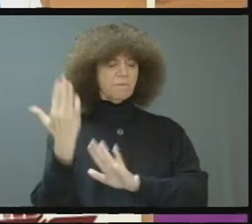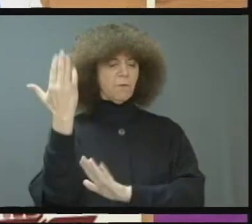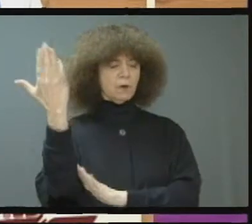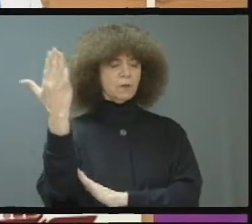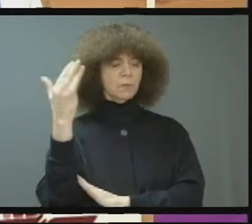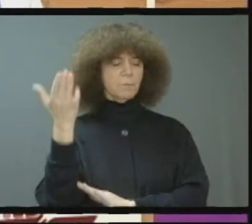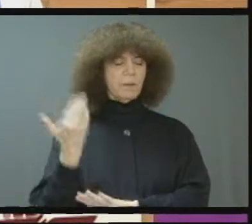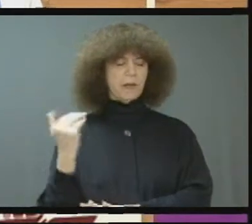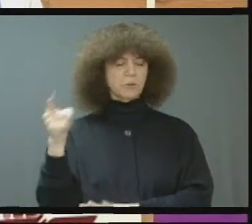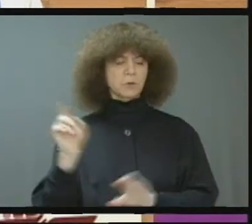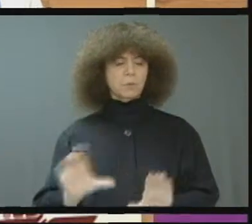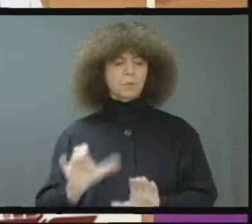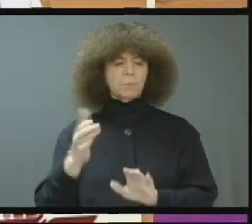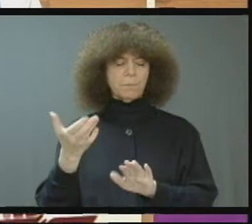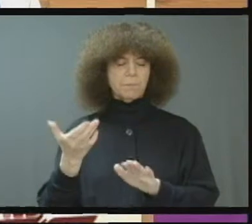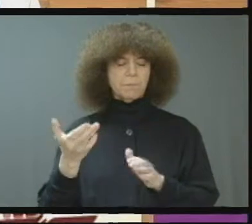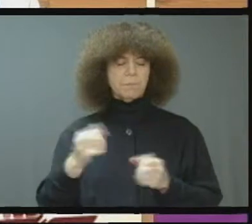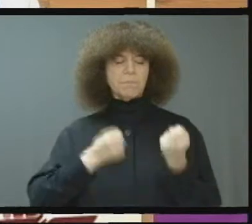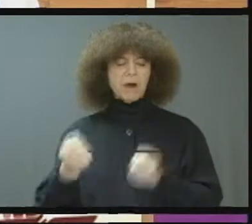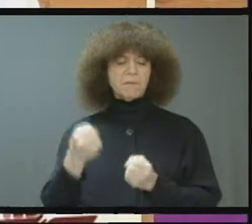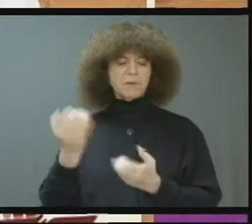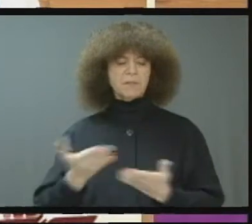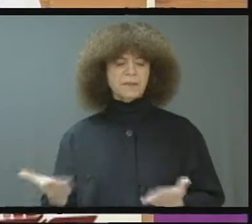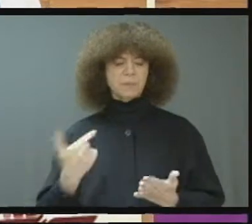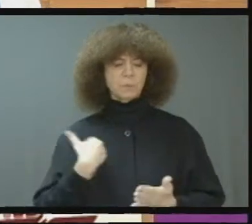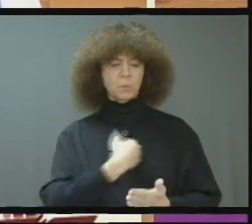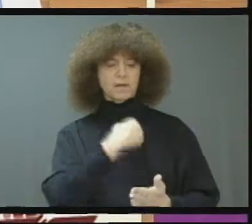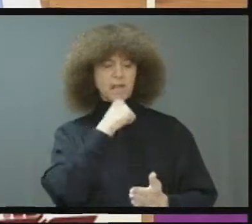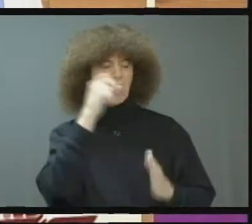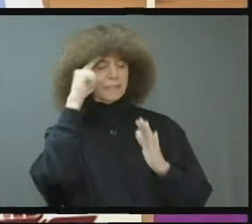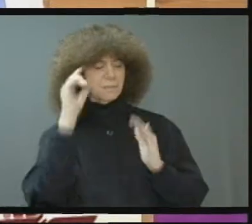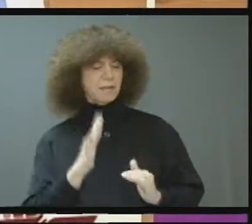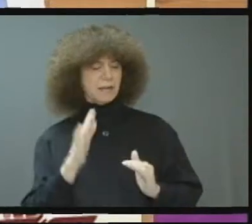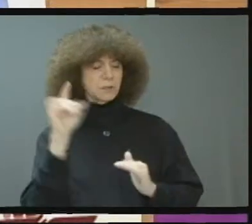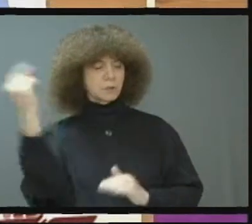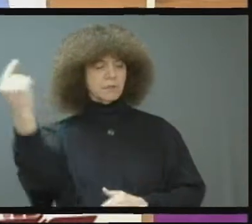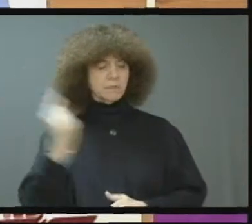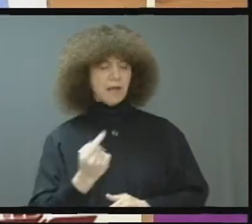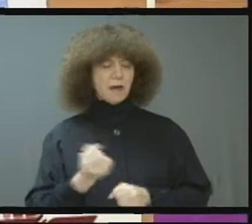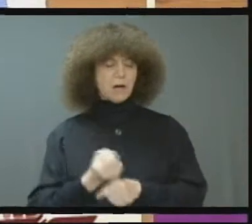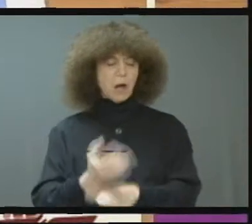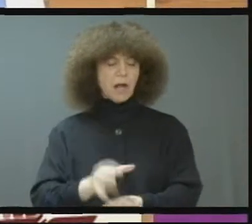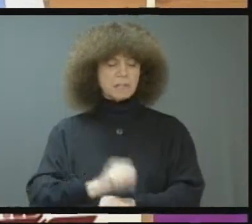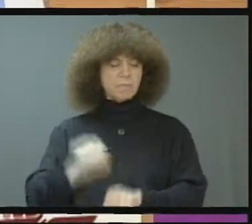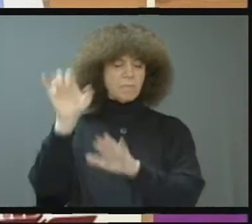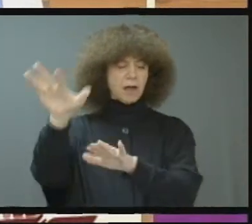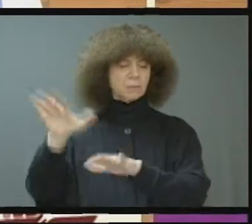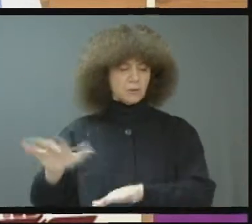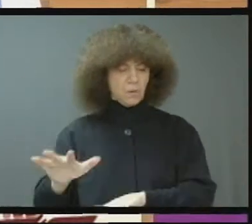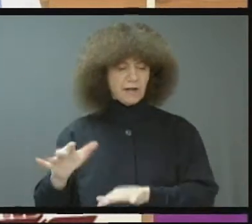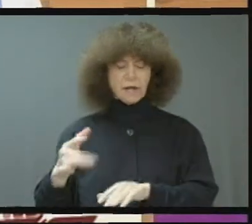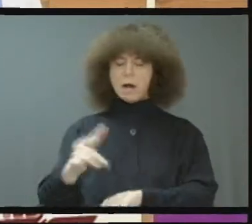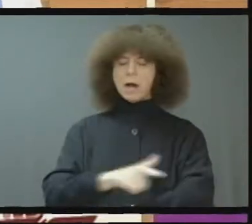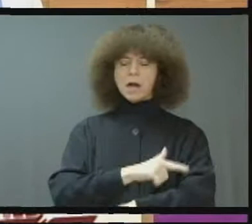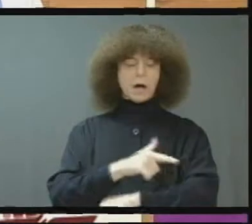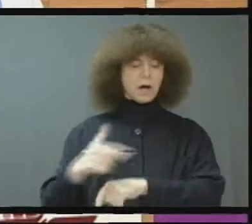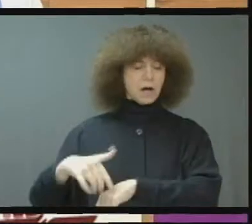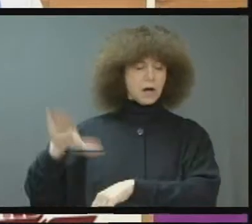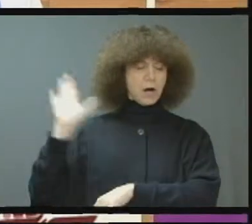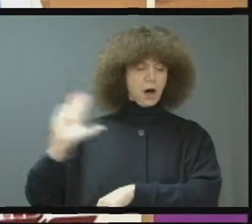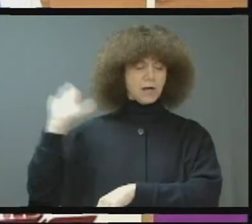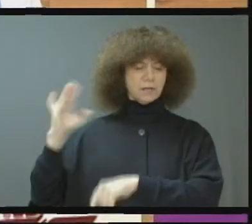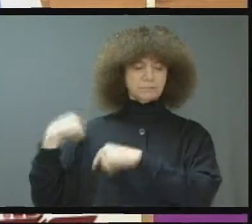expect, you came down and the mountains trembled before you. Since these ancient times, no one has heard, no ear